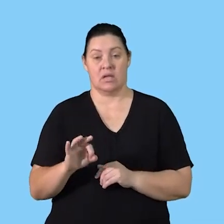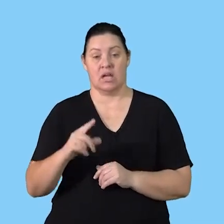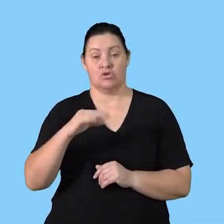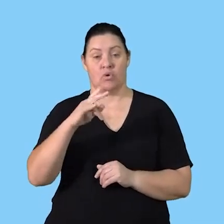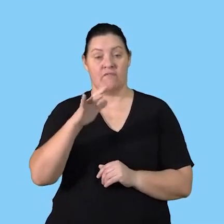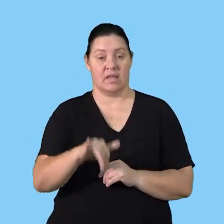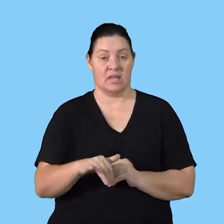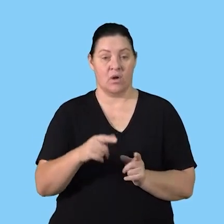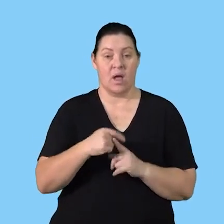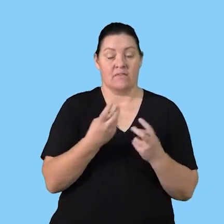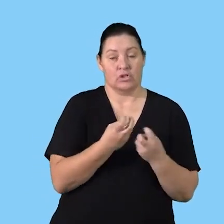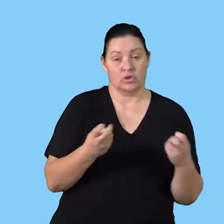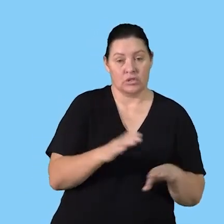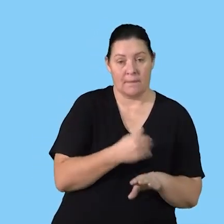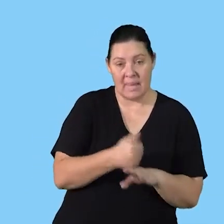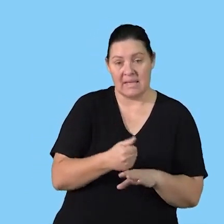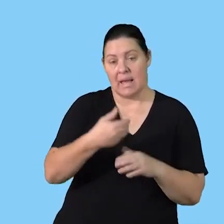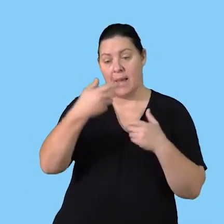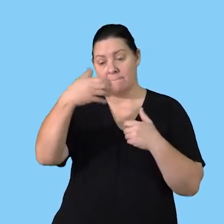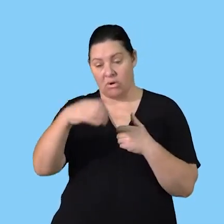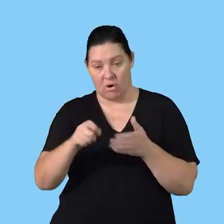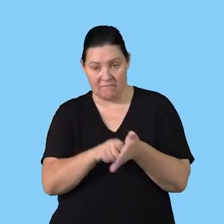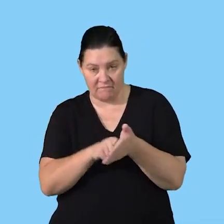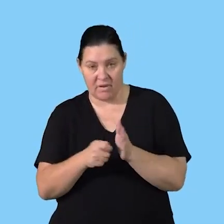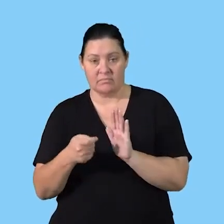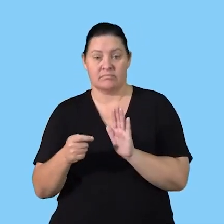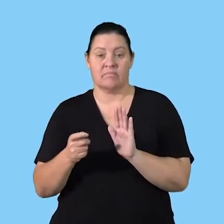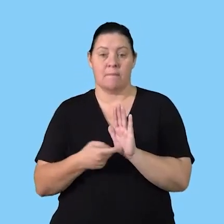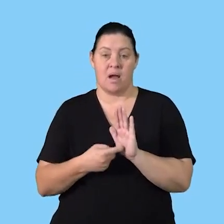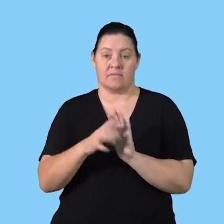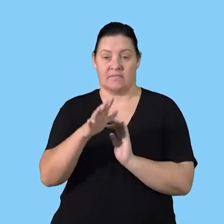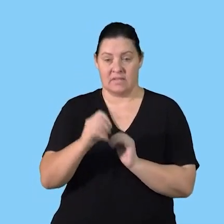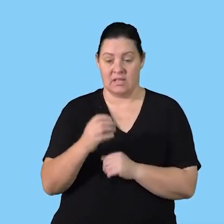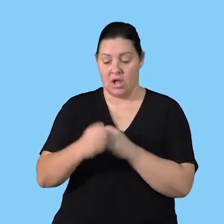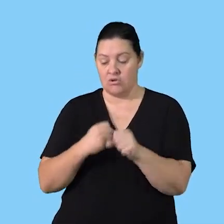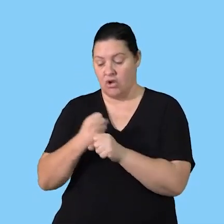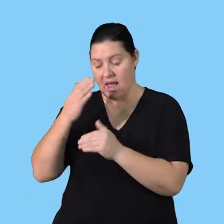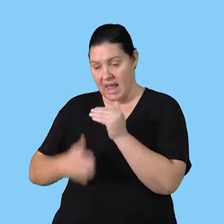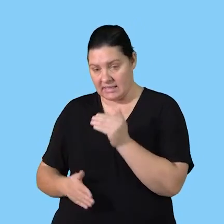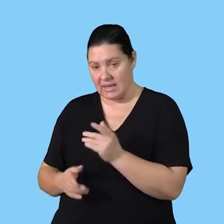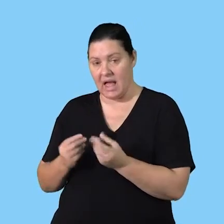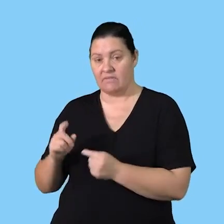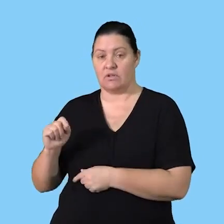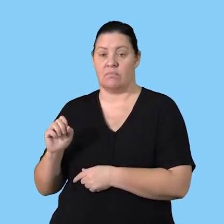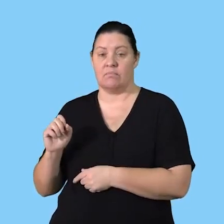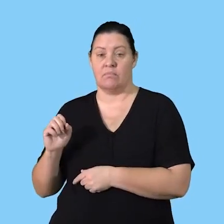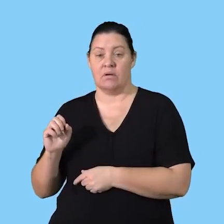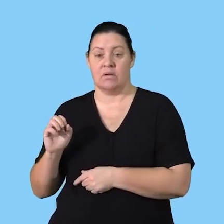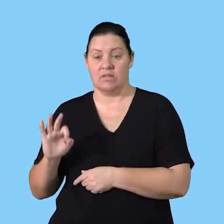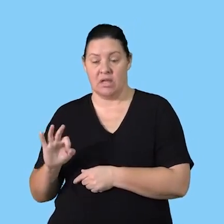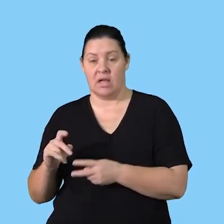in geography, we will have our source base and paragraph out of 50. And in end-year examination, we'll have our term